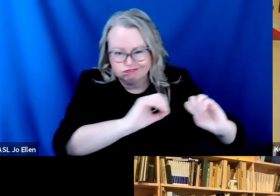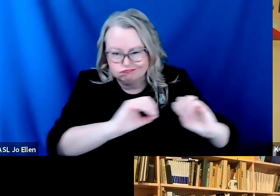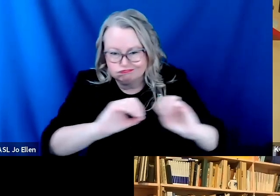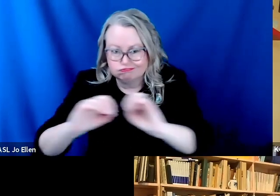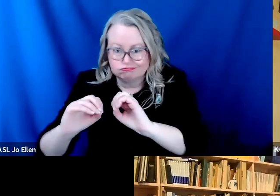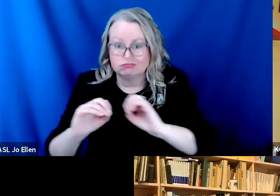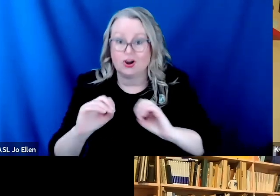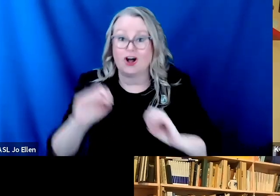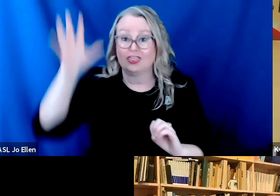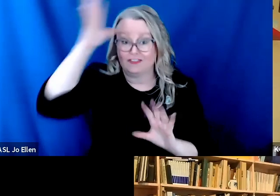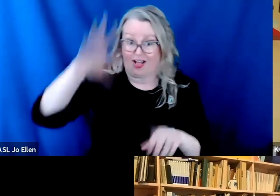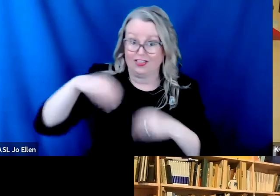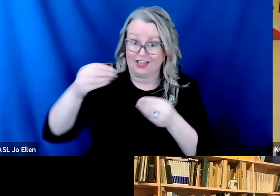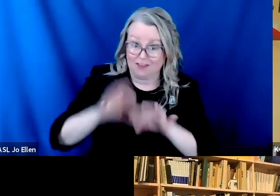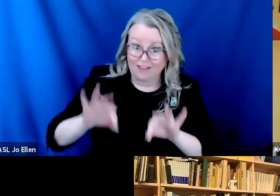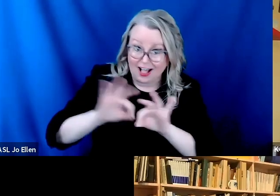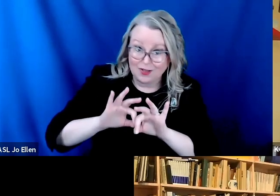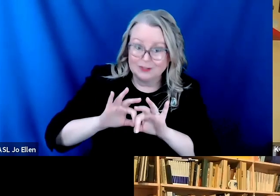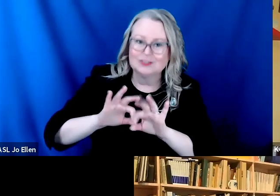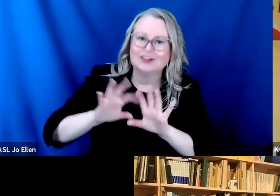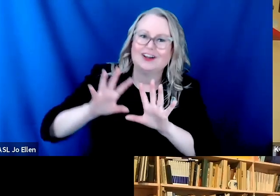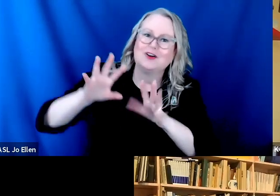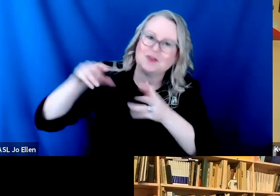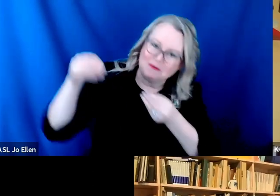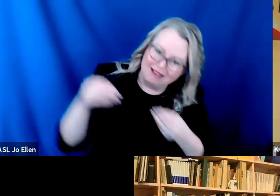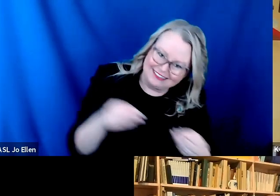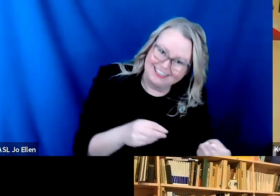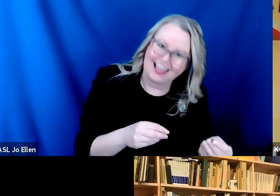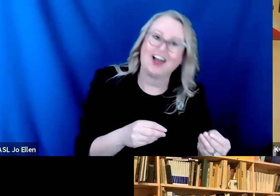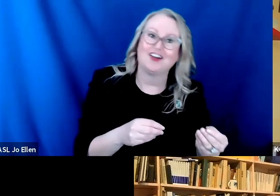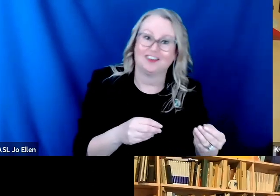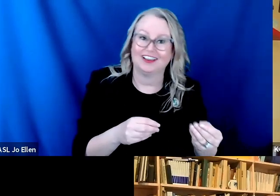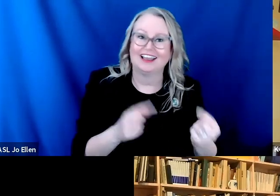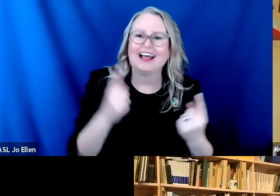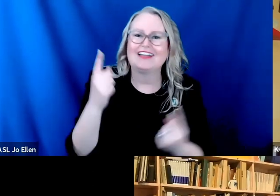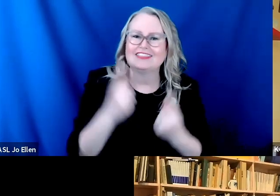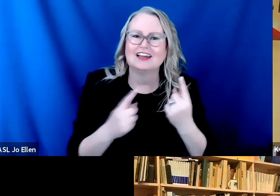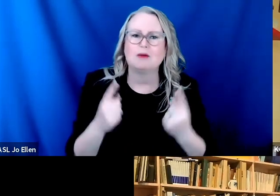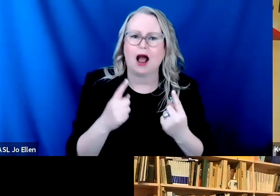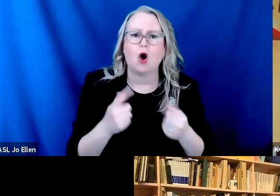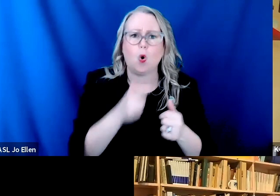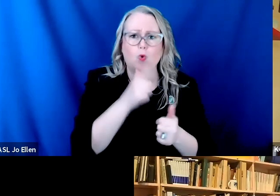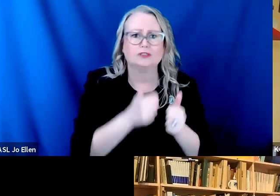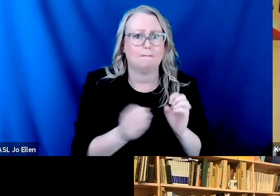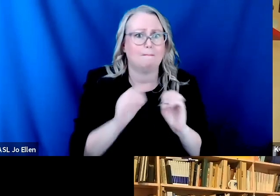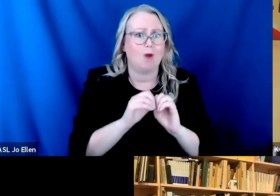that your father instilled in you about the responsibilities that the more fortunate have to take care of